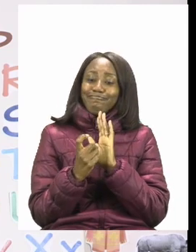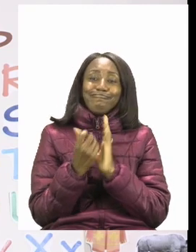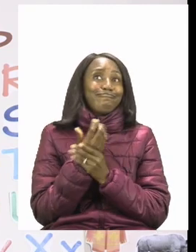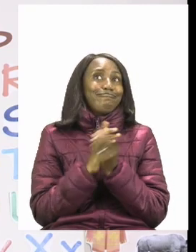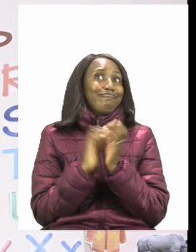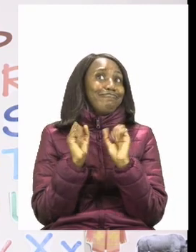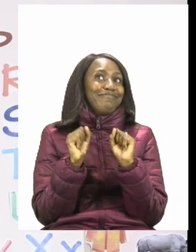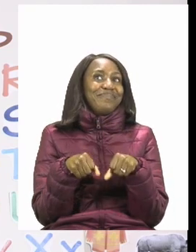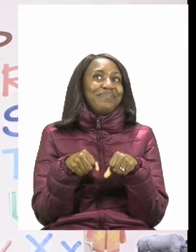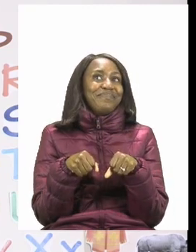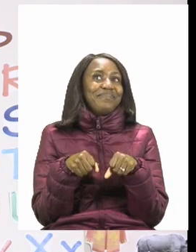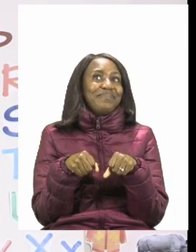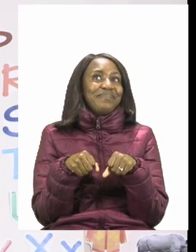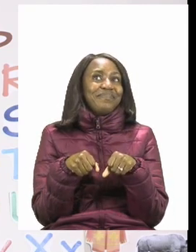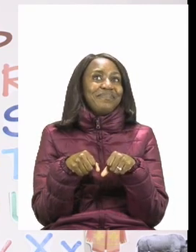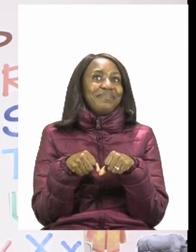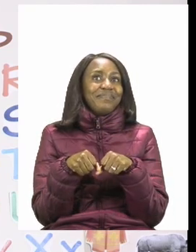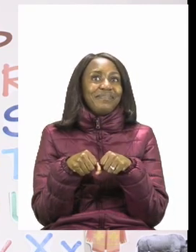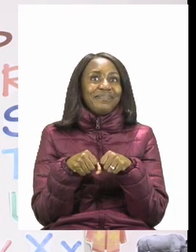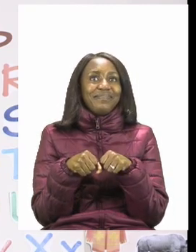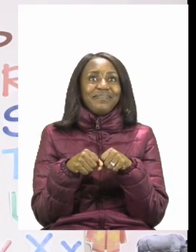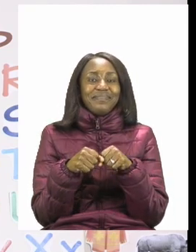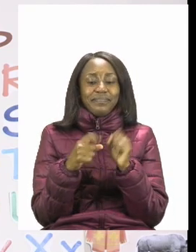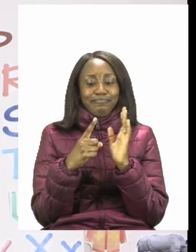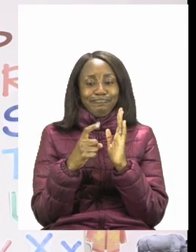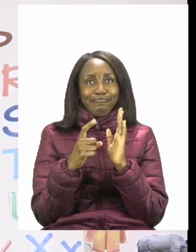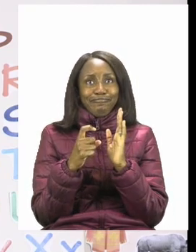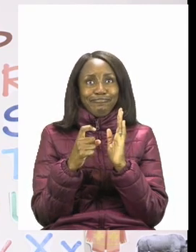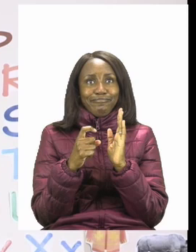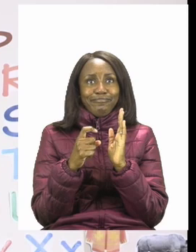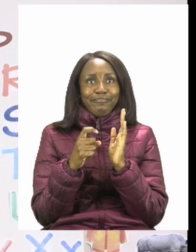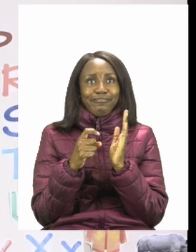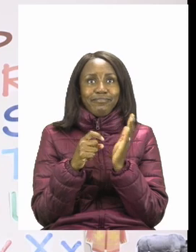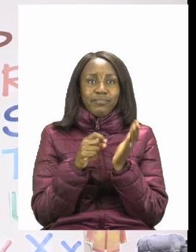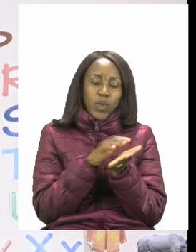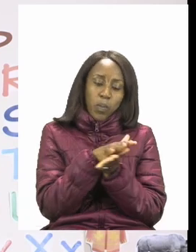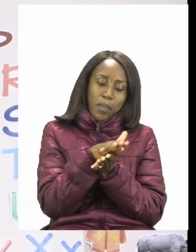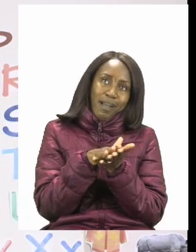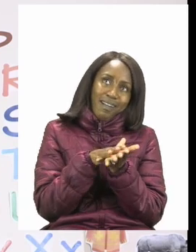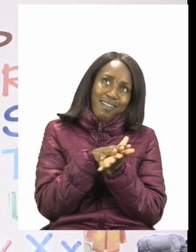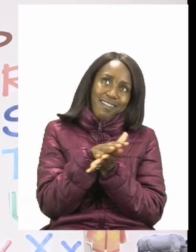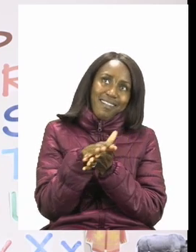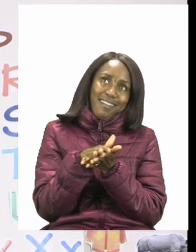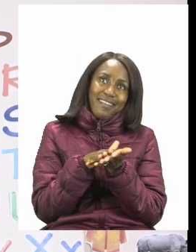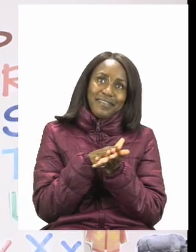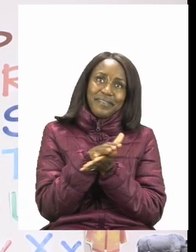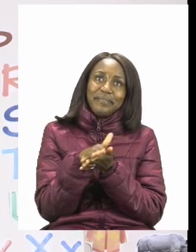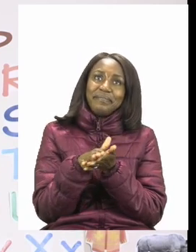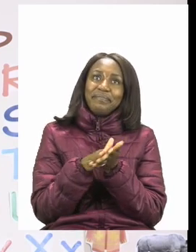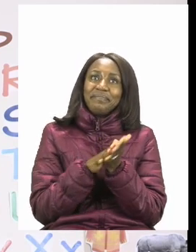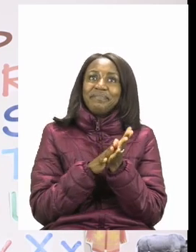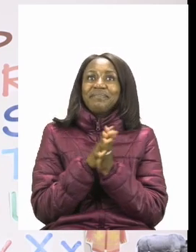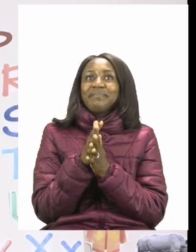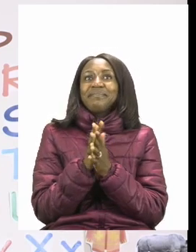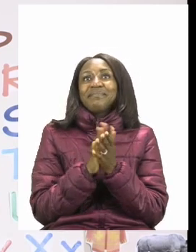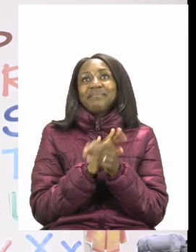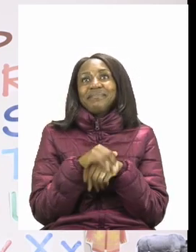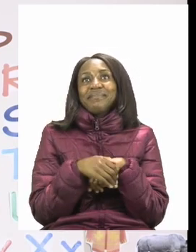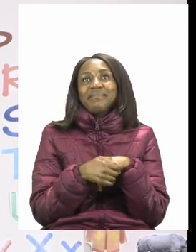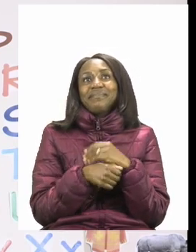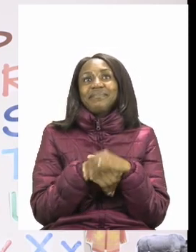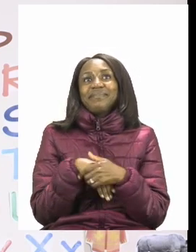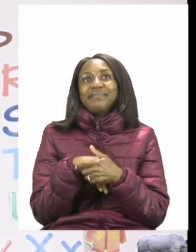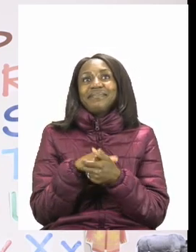to sanitize. So let's take our sanitizer and we rub inside our hands,